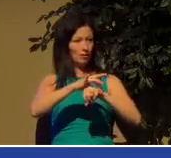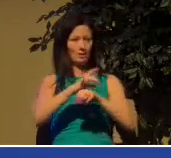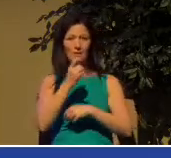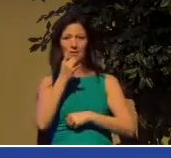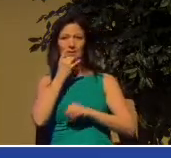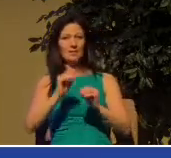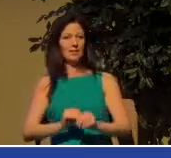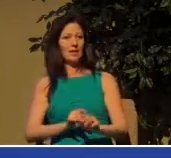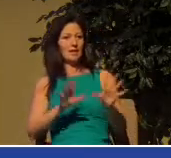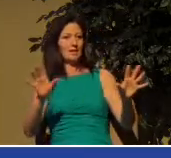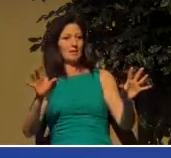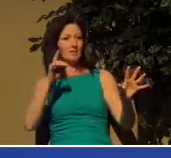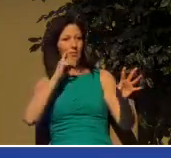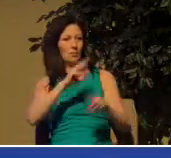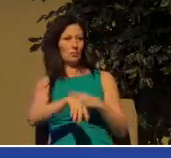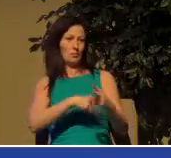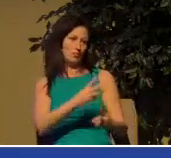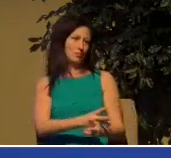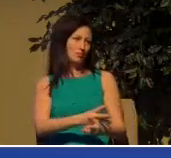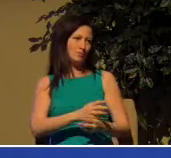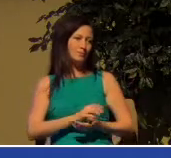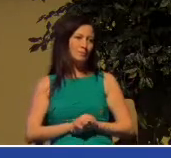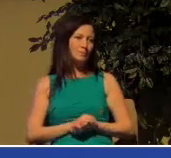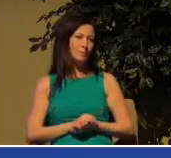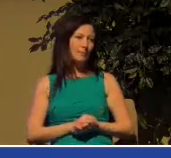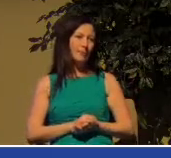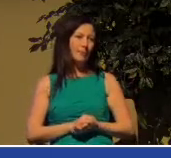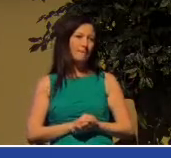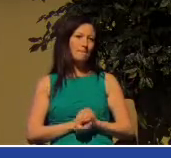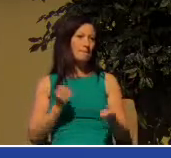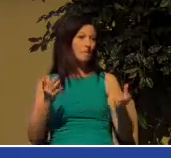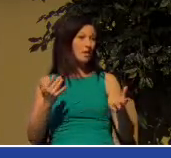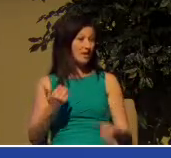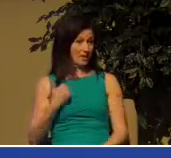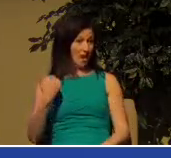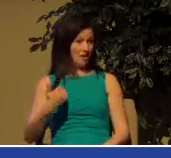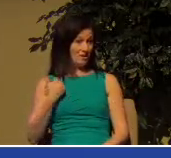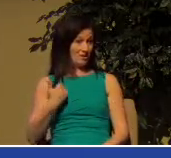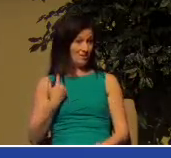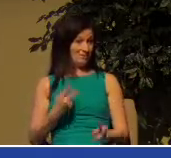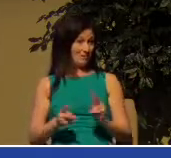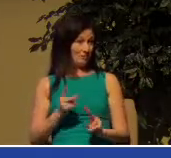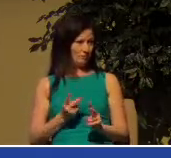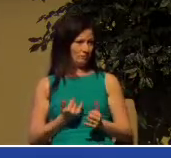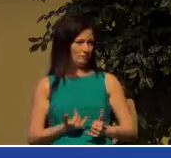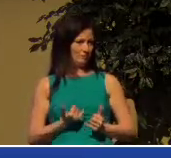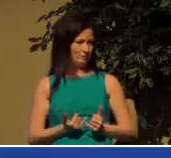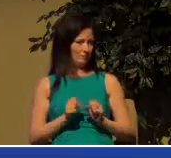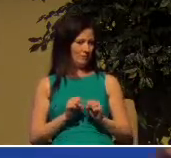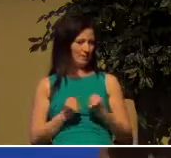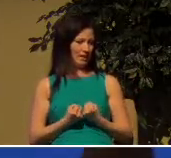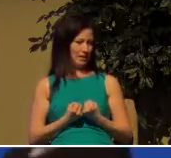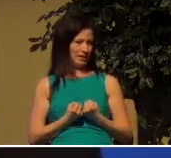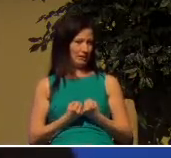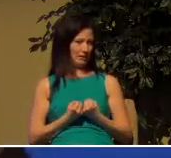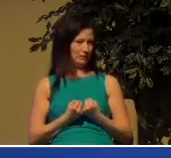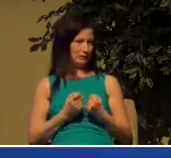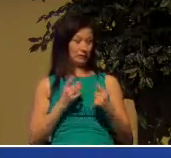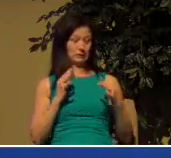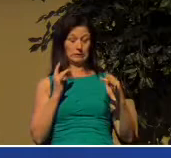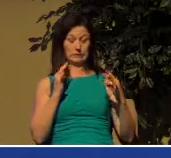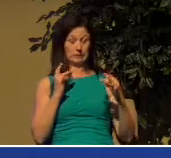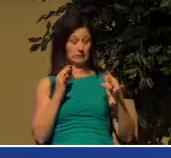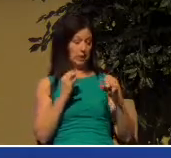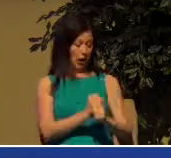very important here to understand something. A lot of times, young people, especially in this day and age, they get caught with a grand vision